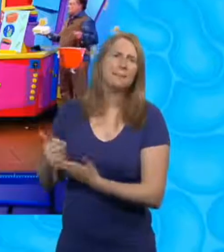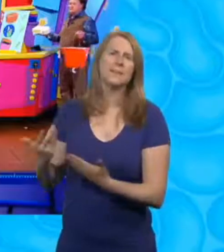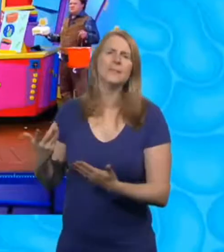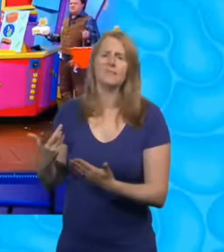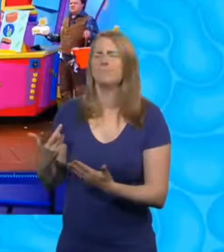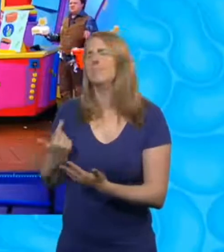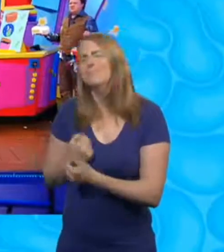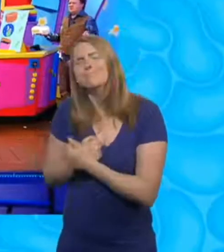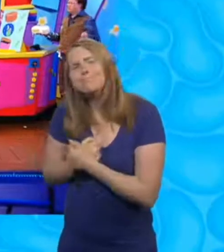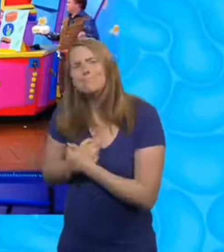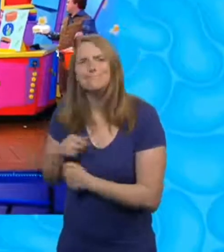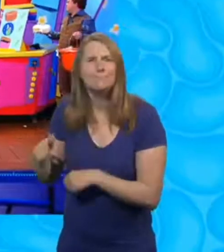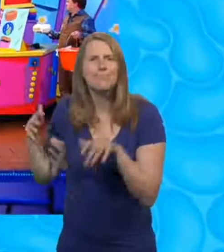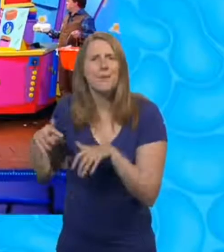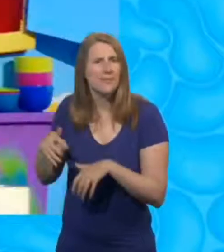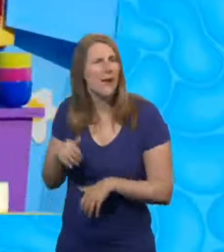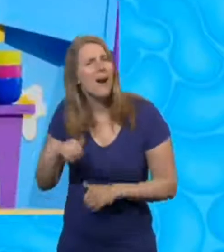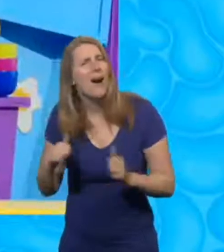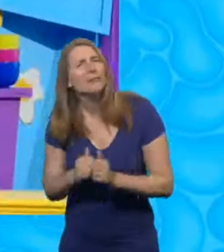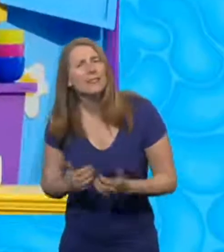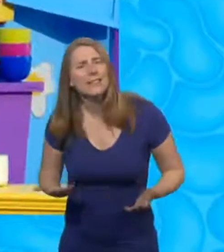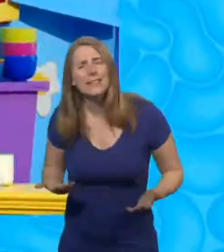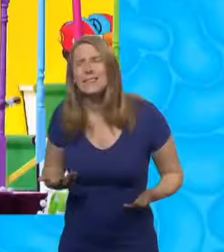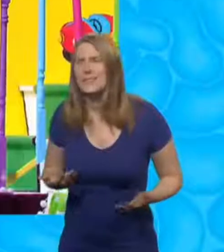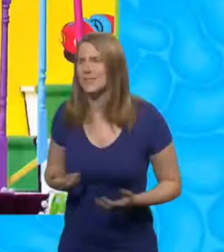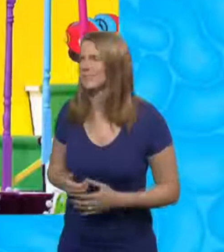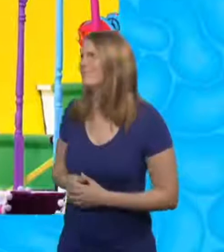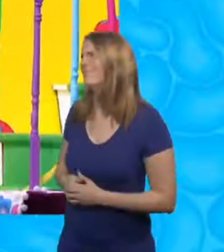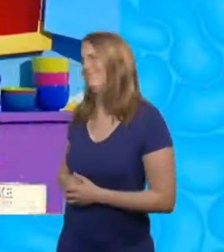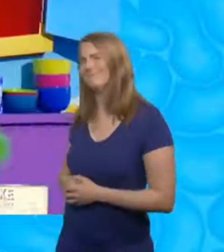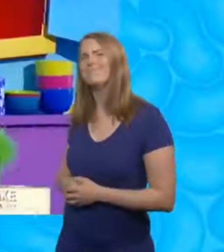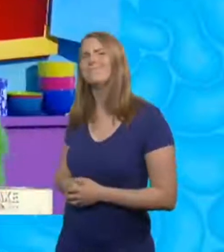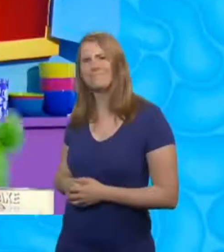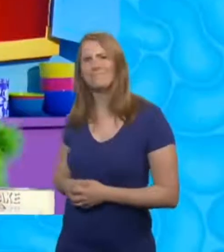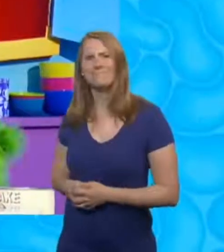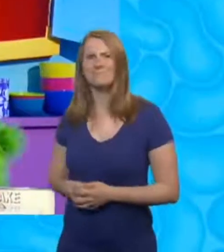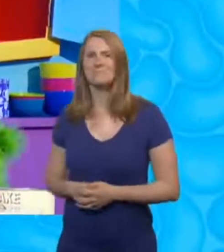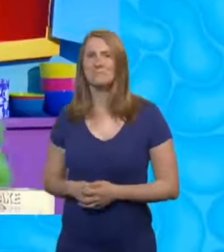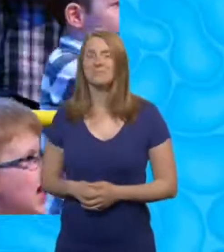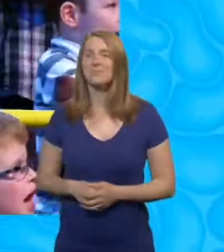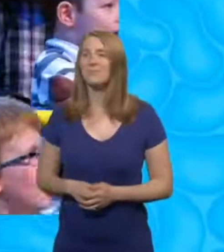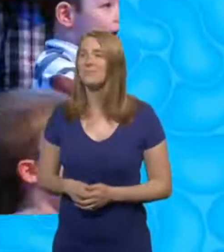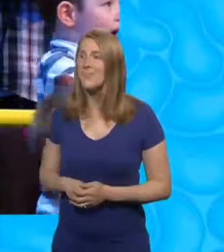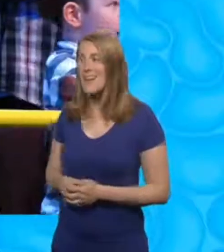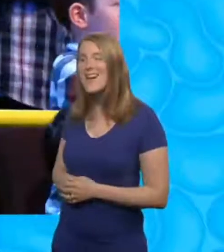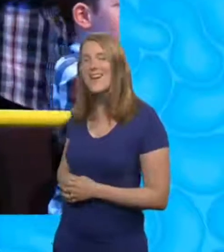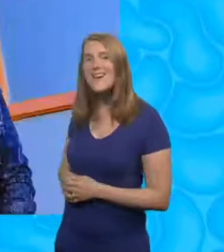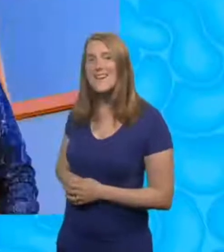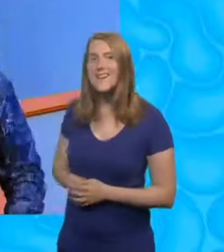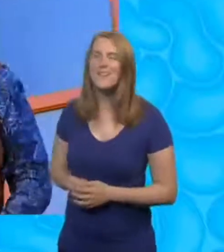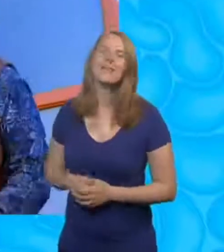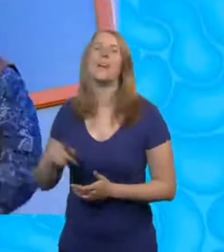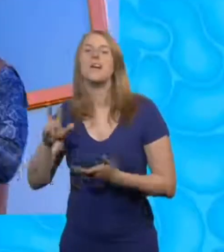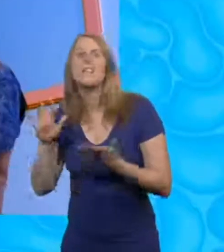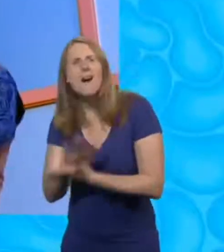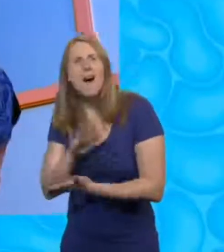who you couldn't help but love! Wouldn't you agree, everyone? Yes! The